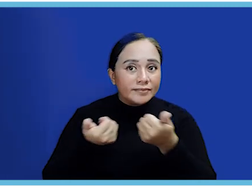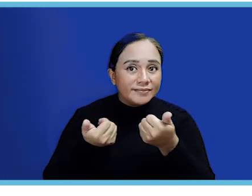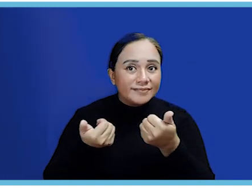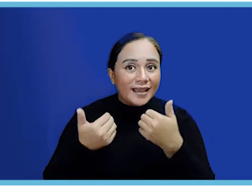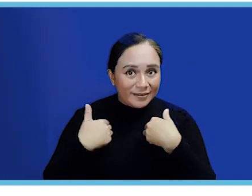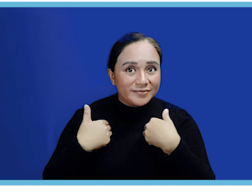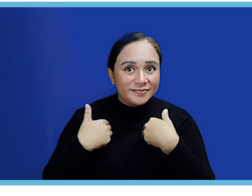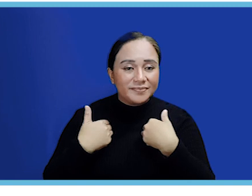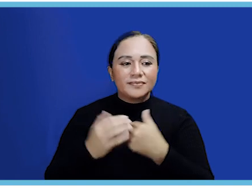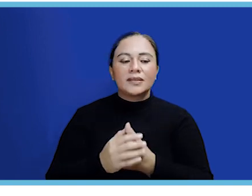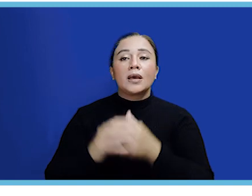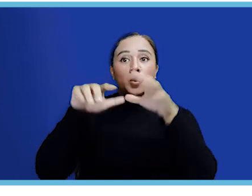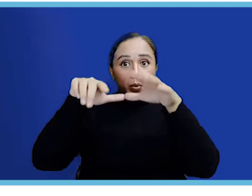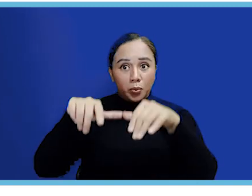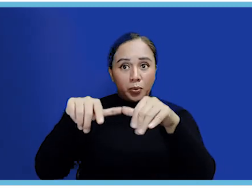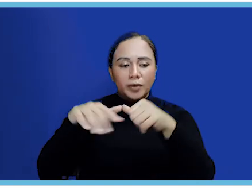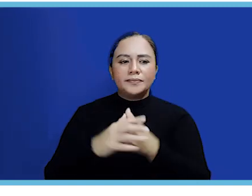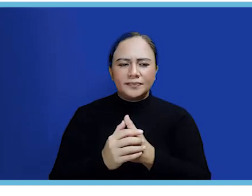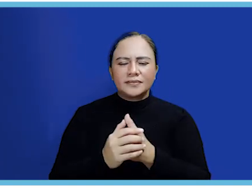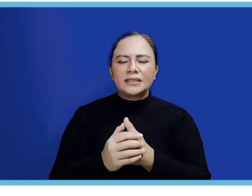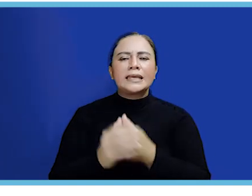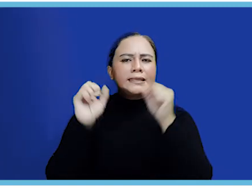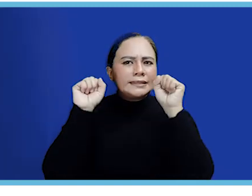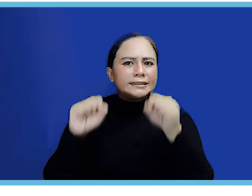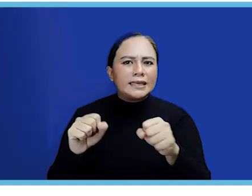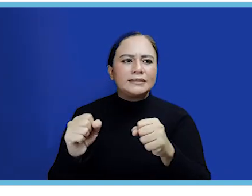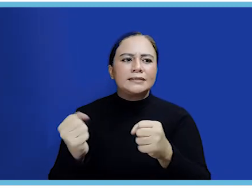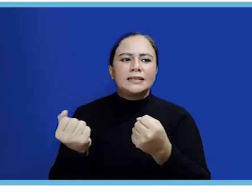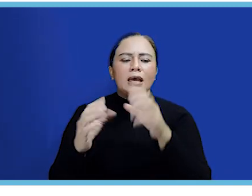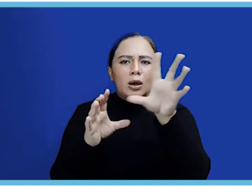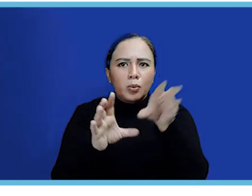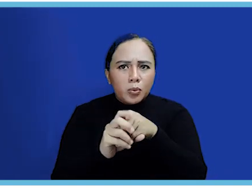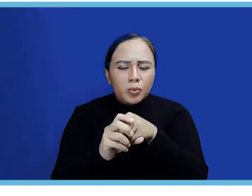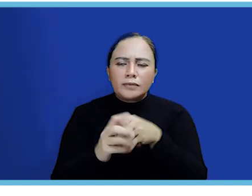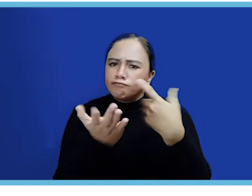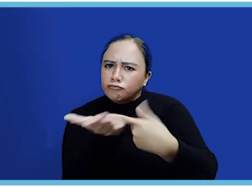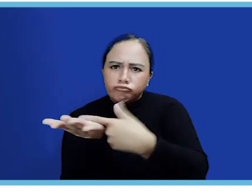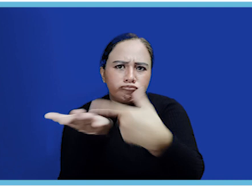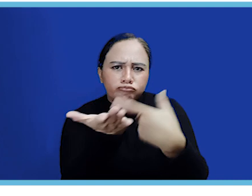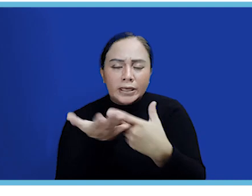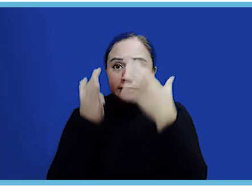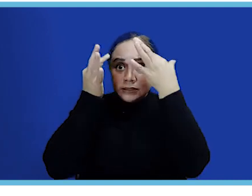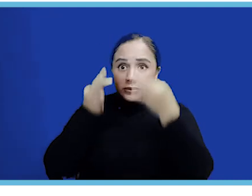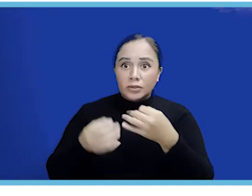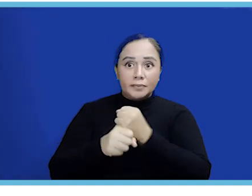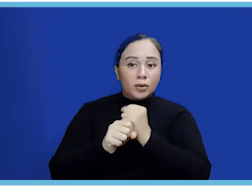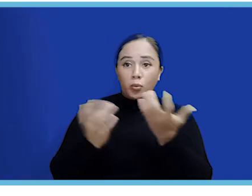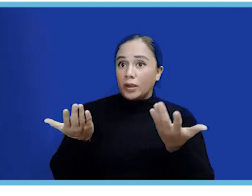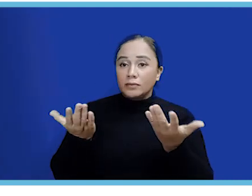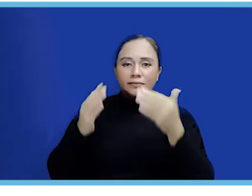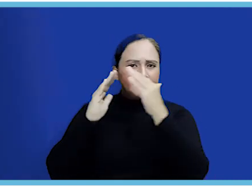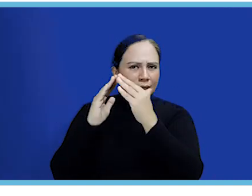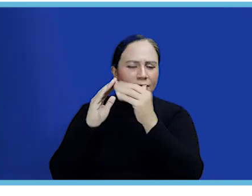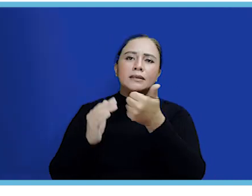available and provided. Persons with disabilities are able to actively participate in discussions and decision-making in